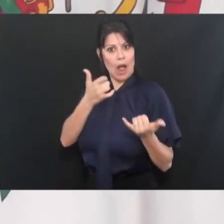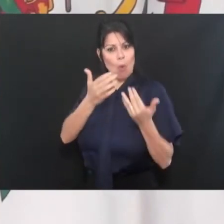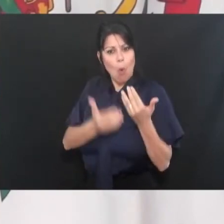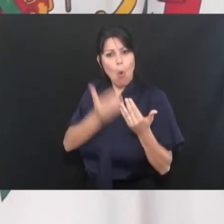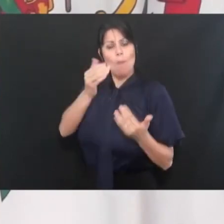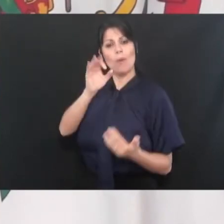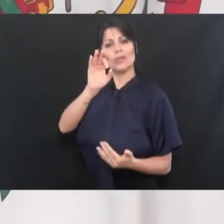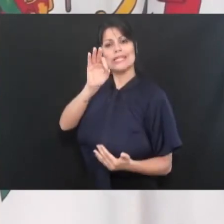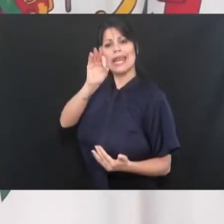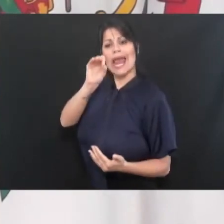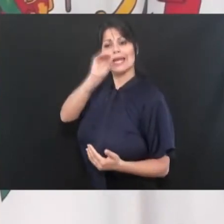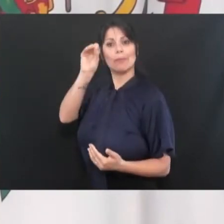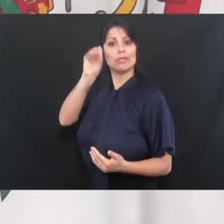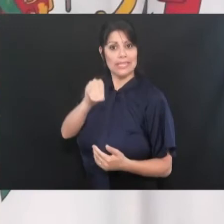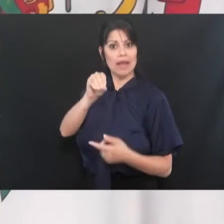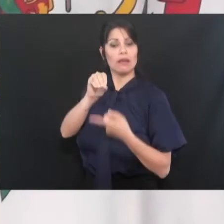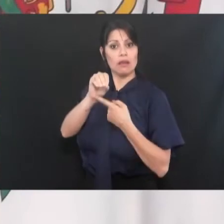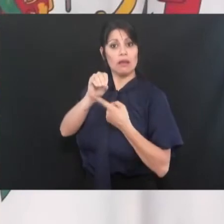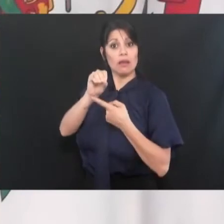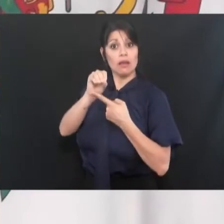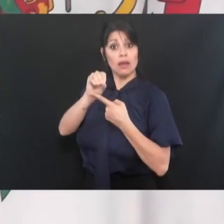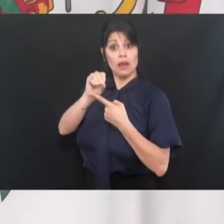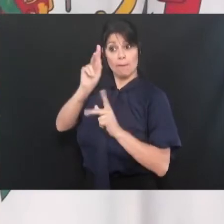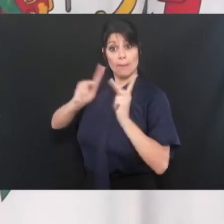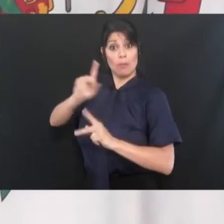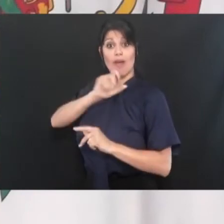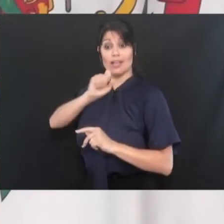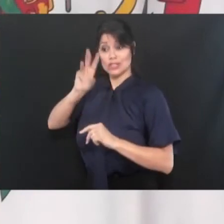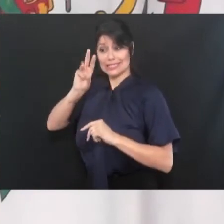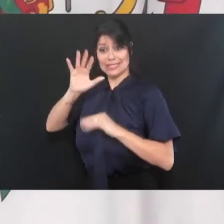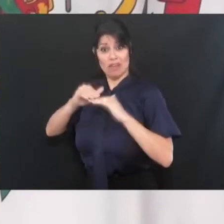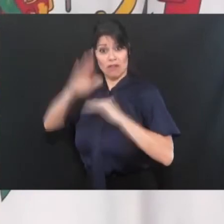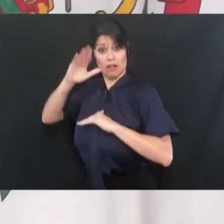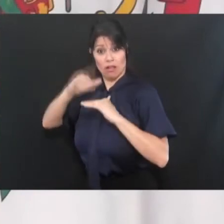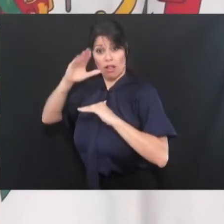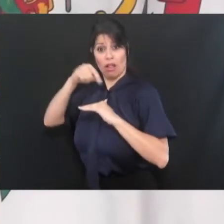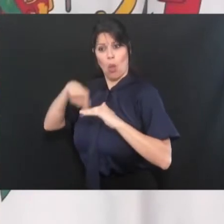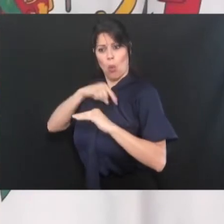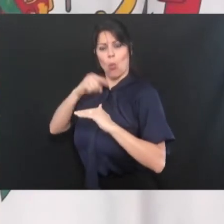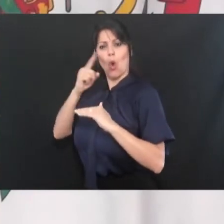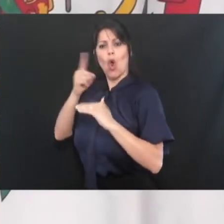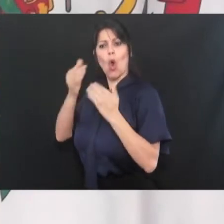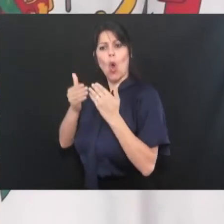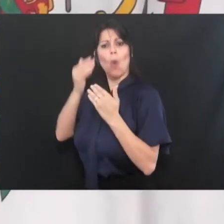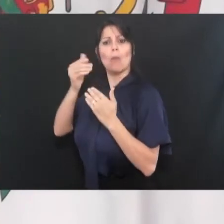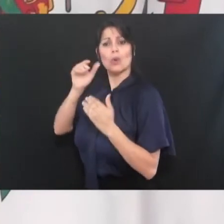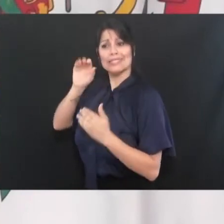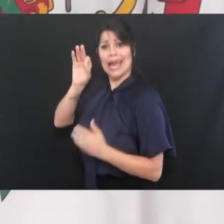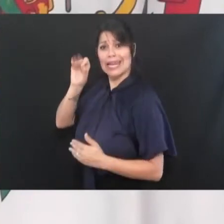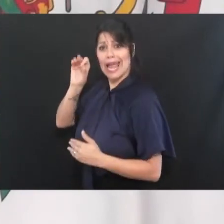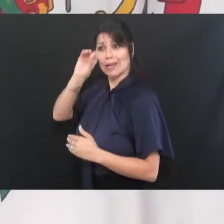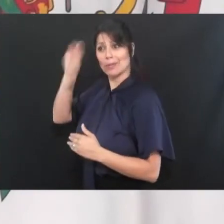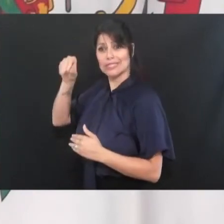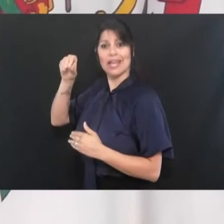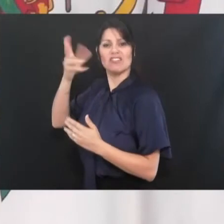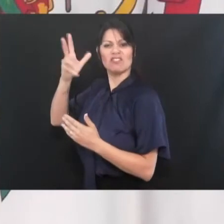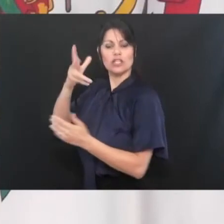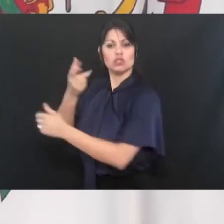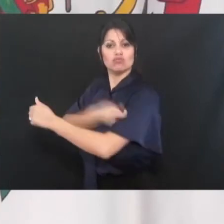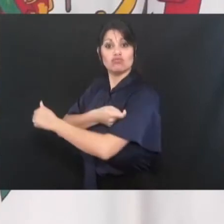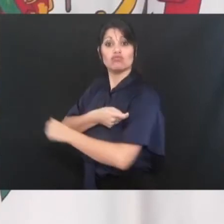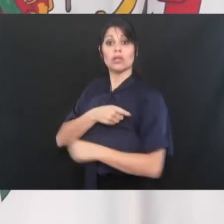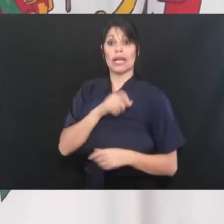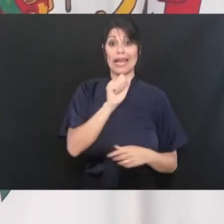90% of those that are over 65 and older. And we're on the way to 85% of those